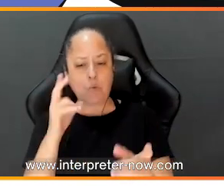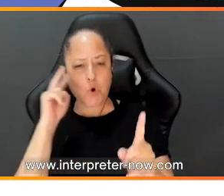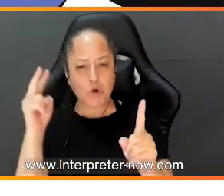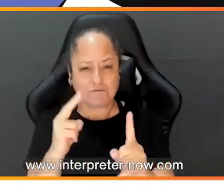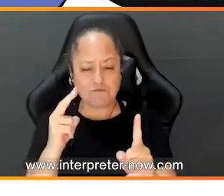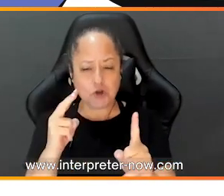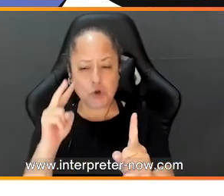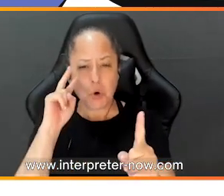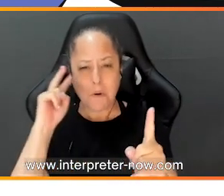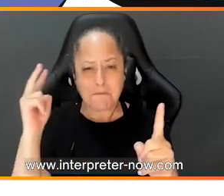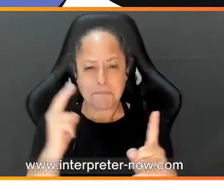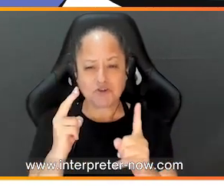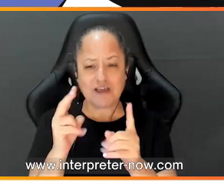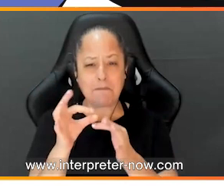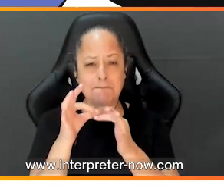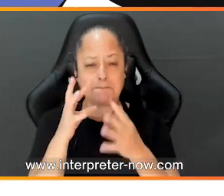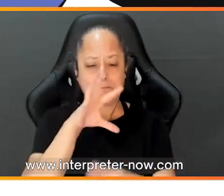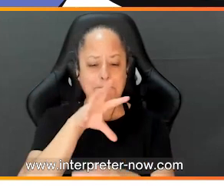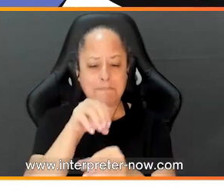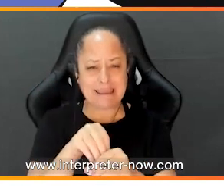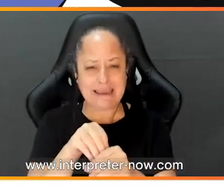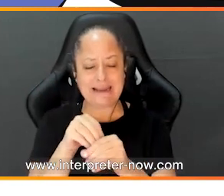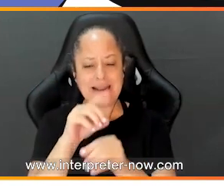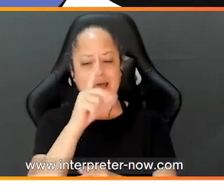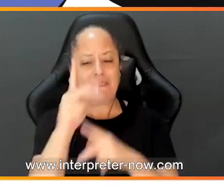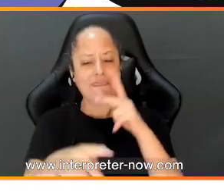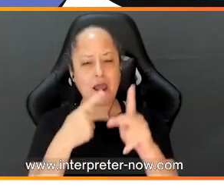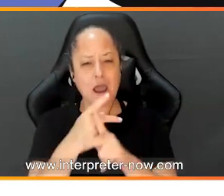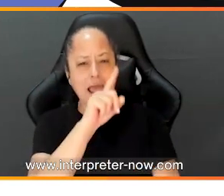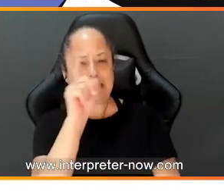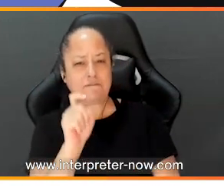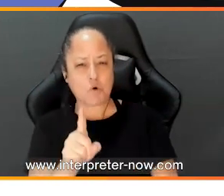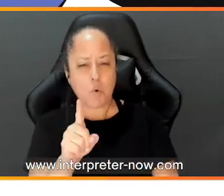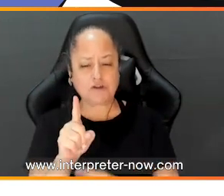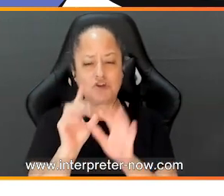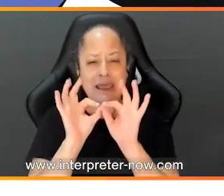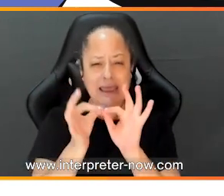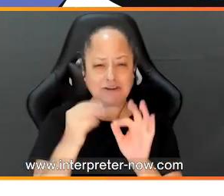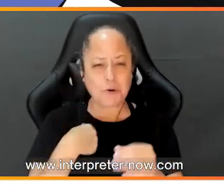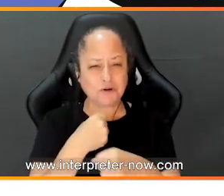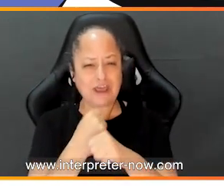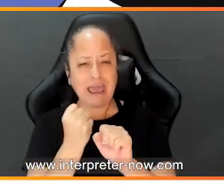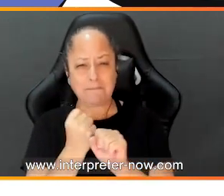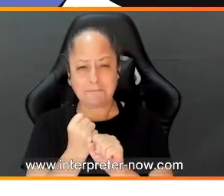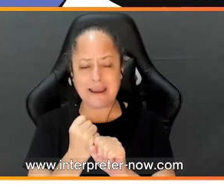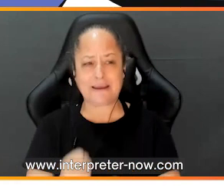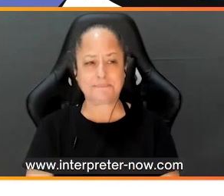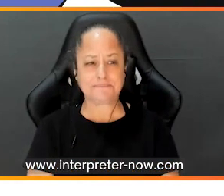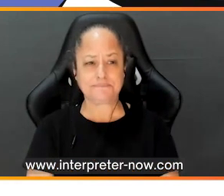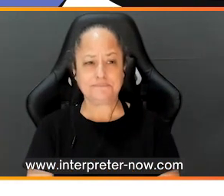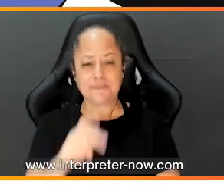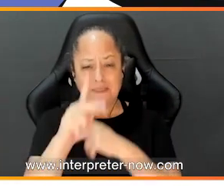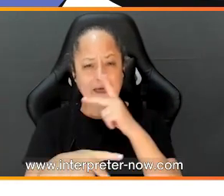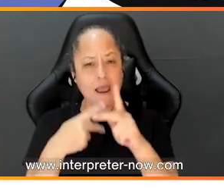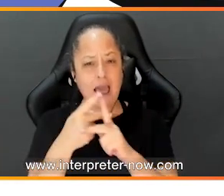be reflective of potential bias. And then ultimately, I think one thing that we haven't touched upon is even